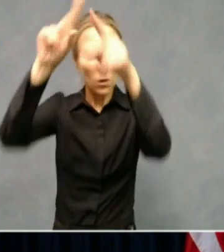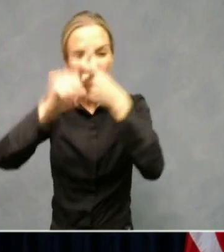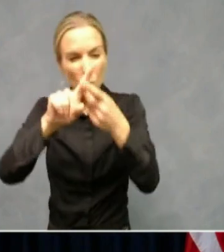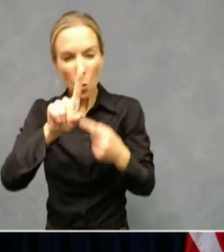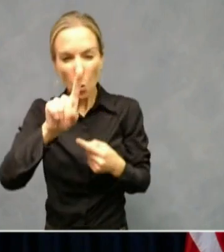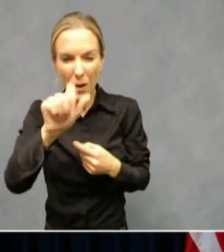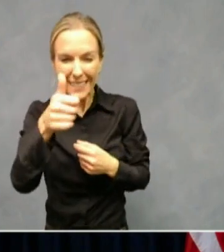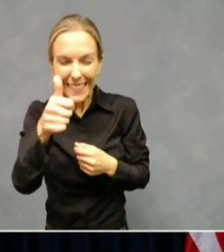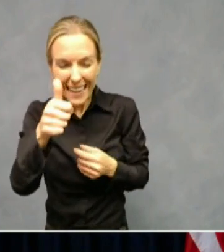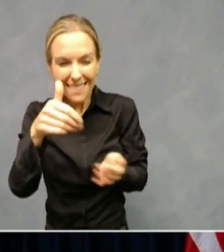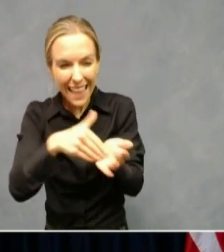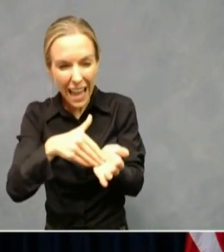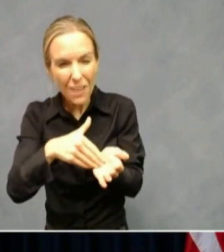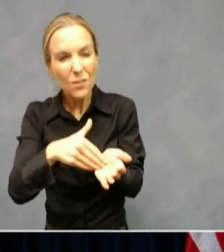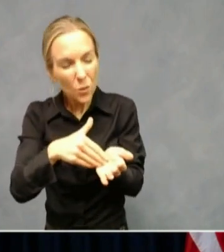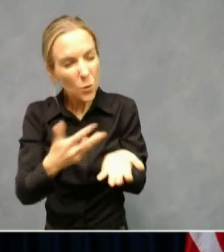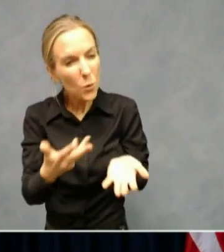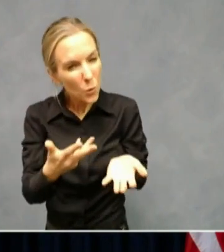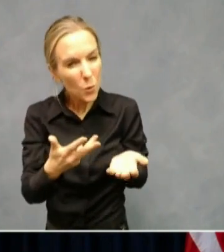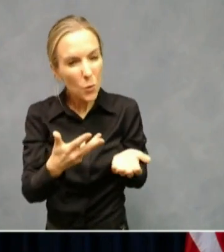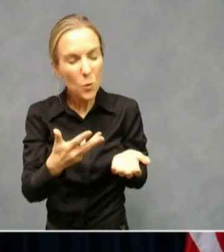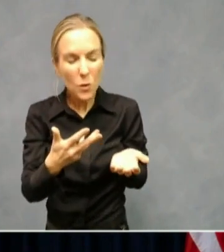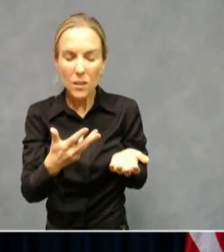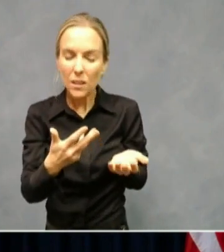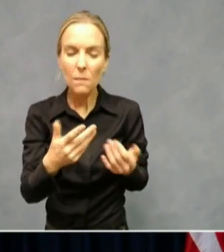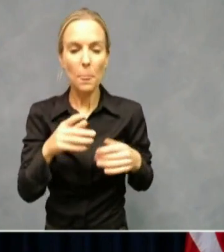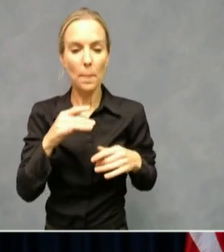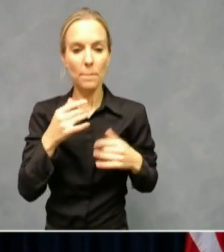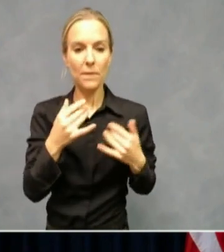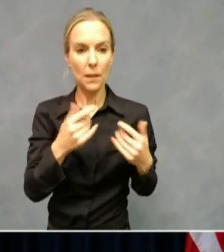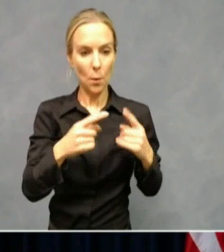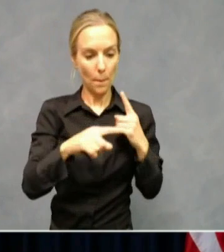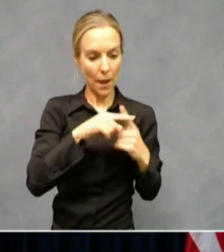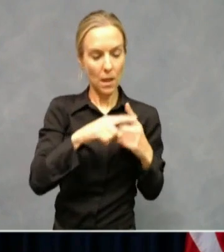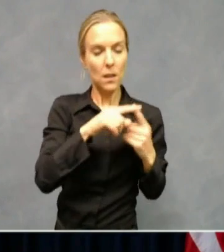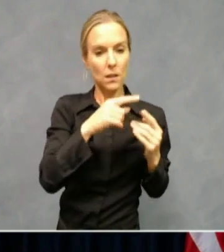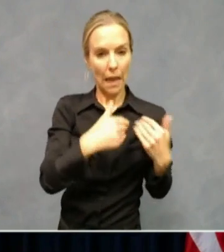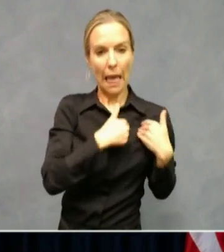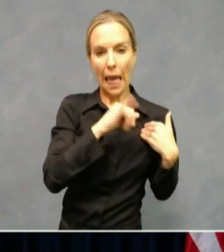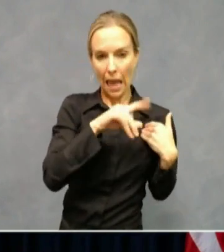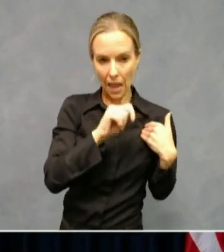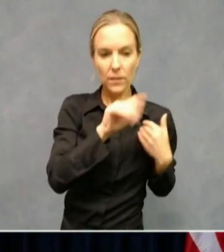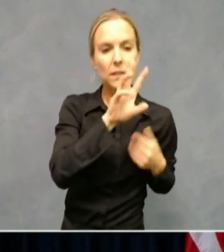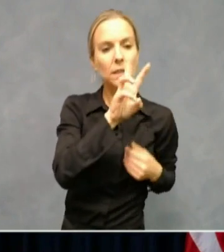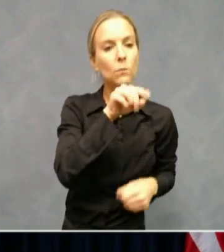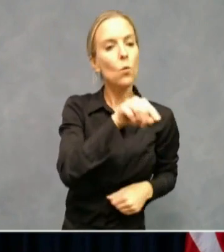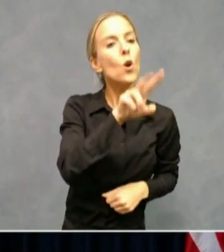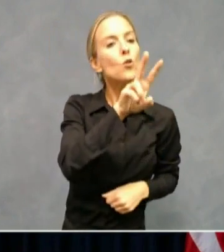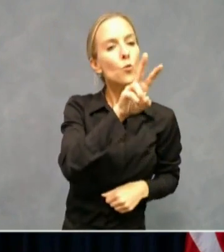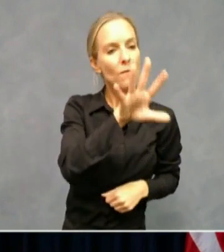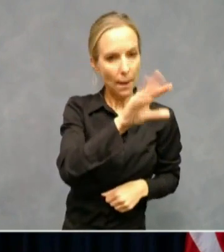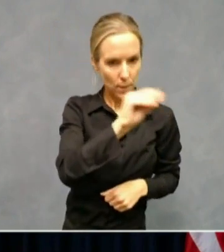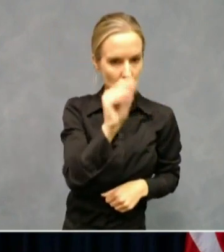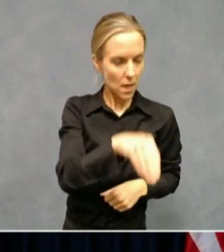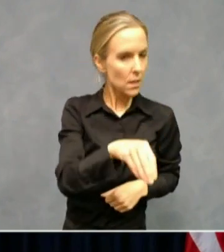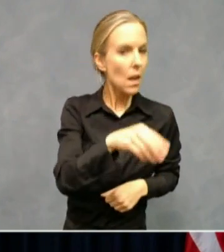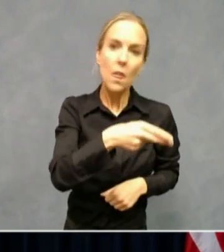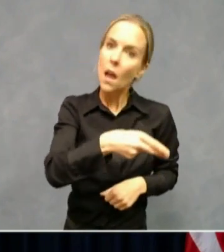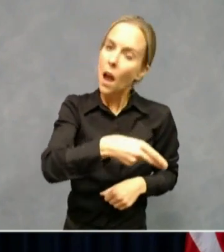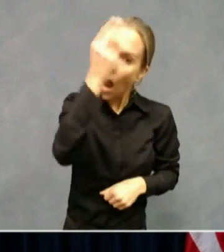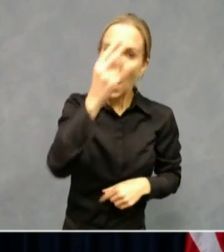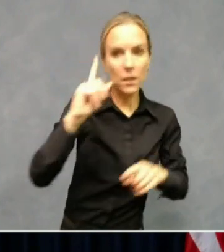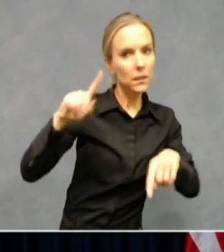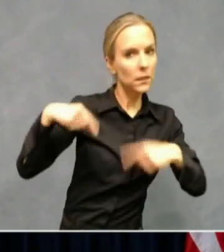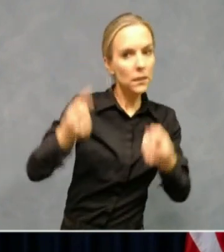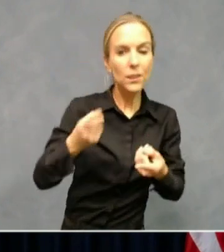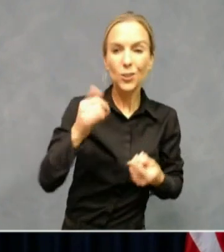110,000. Our positivity rate, now 6.25%. That's the highest since June the